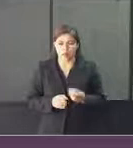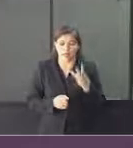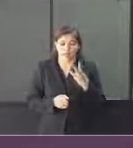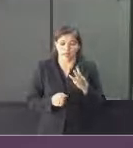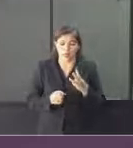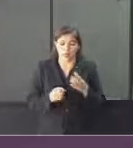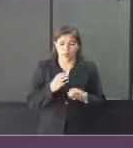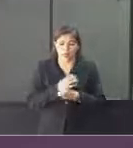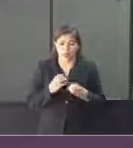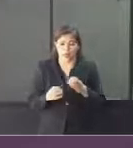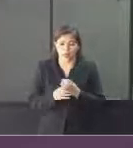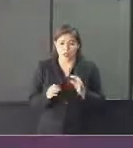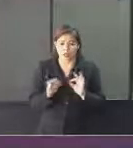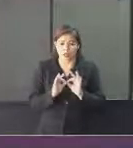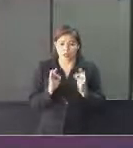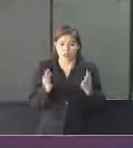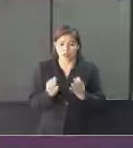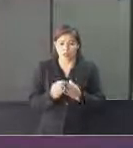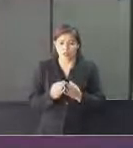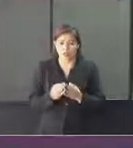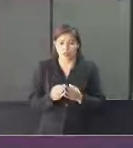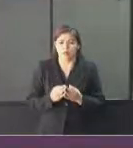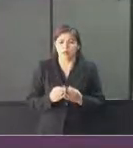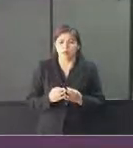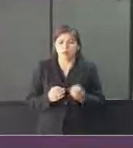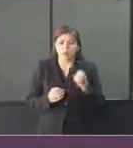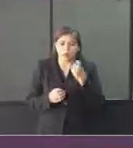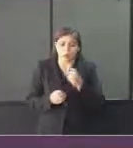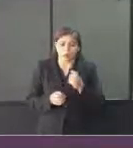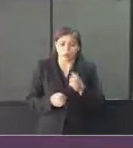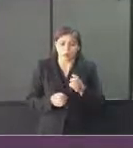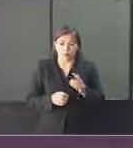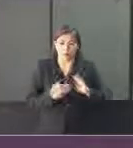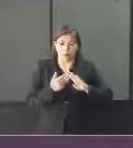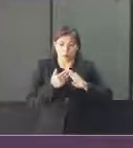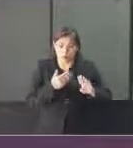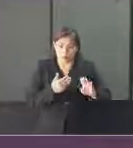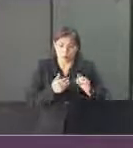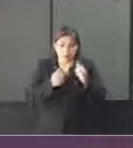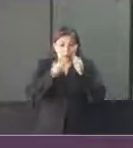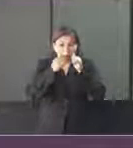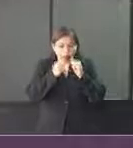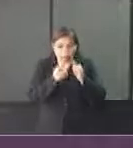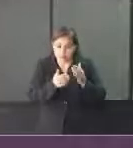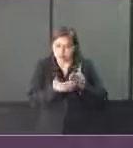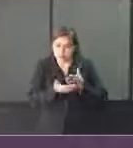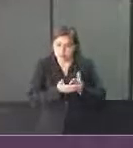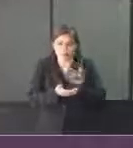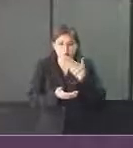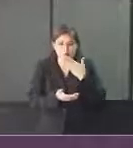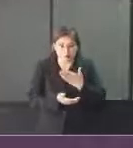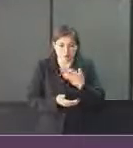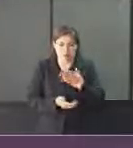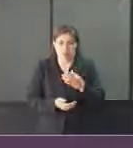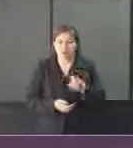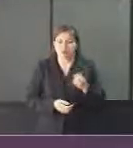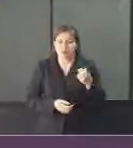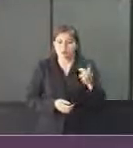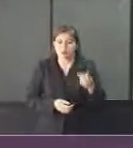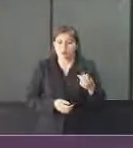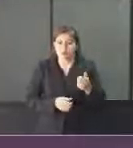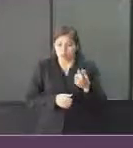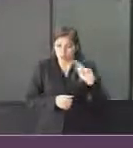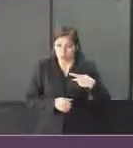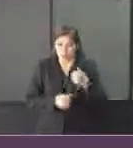around three fundamental elements: prevention, direct aid in all senses